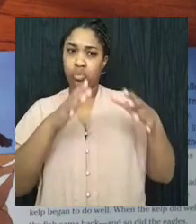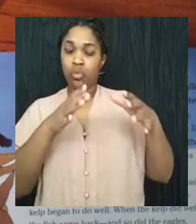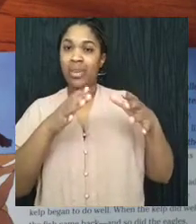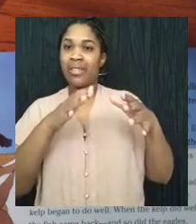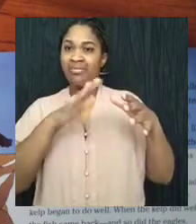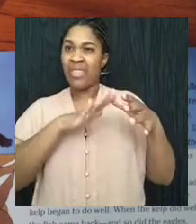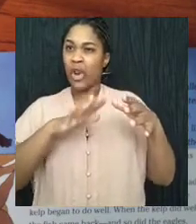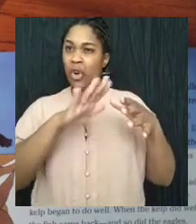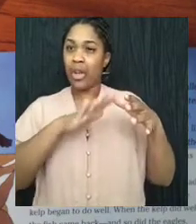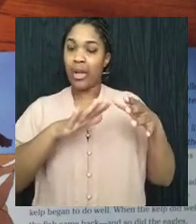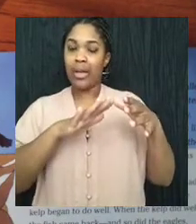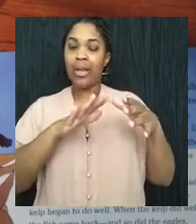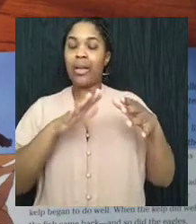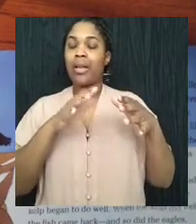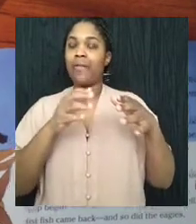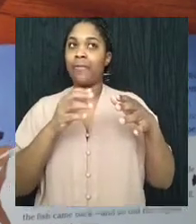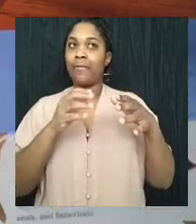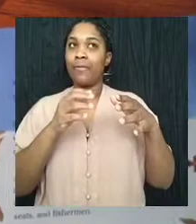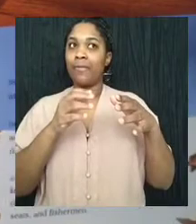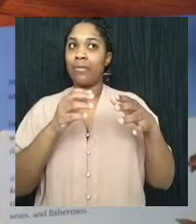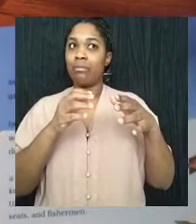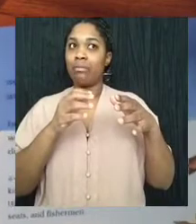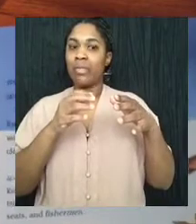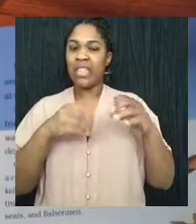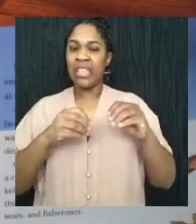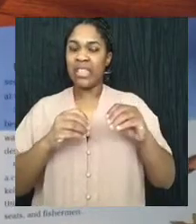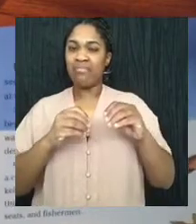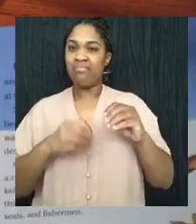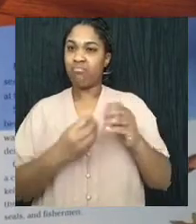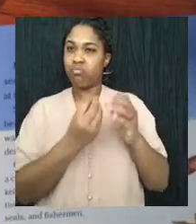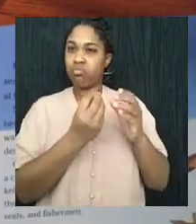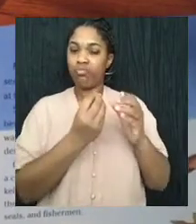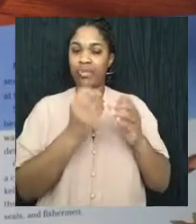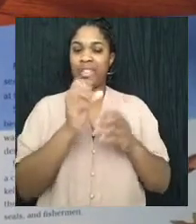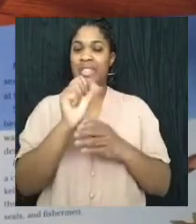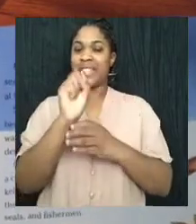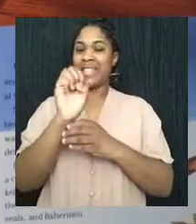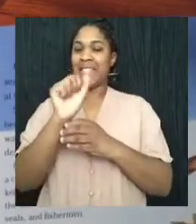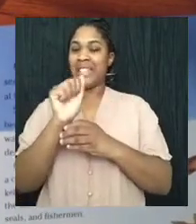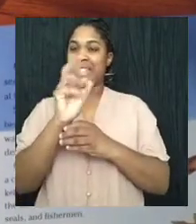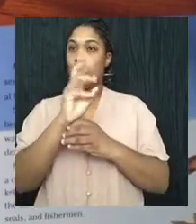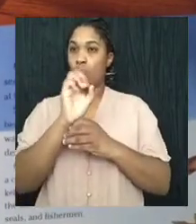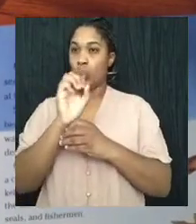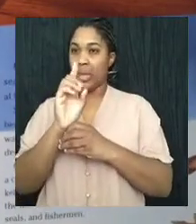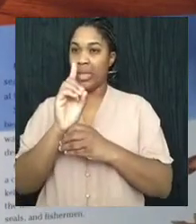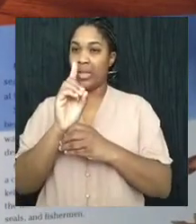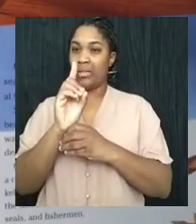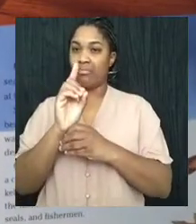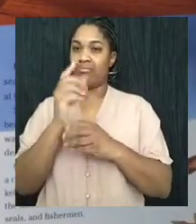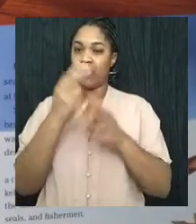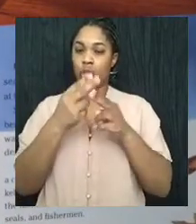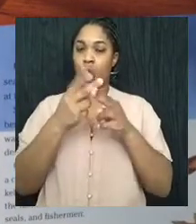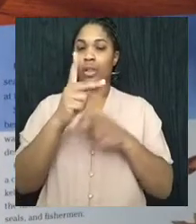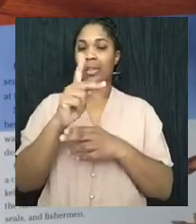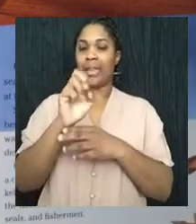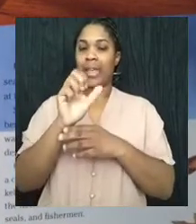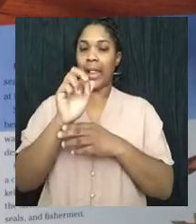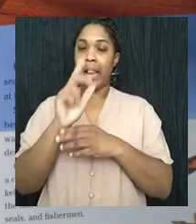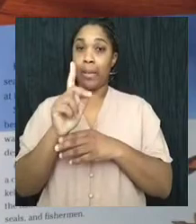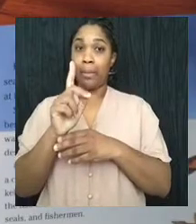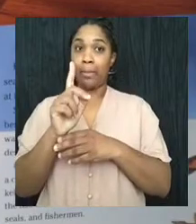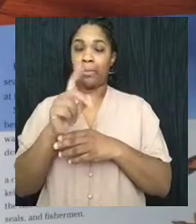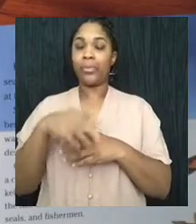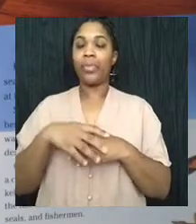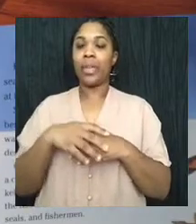seaweed called kelp. Each year, thousands of otters were killed for their fur. By